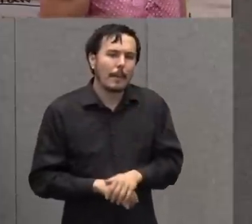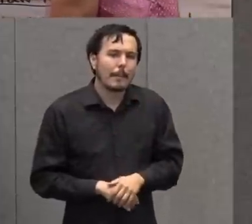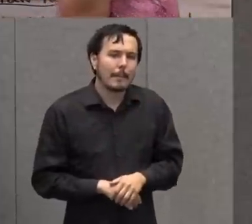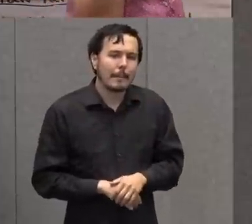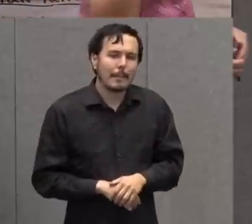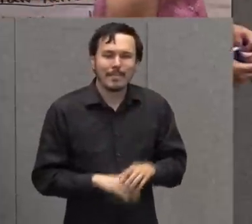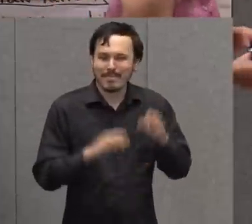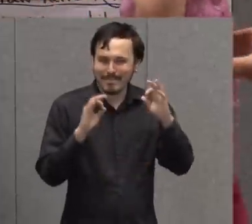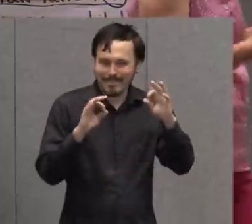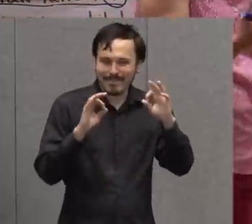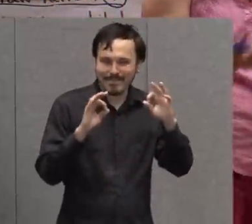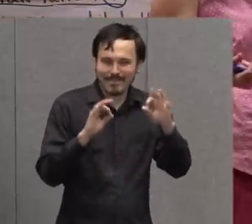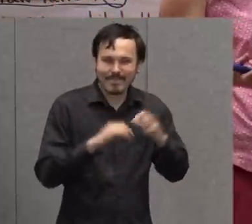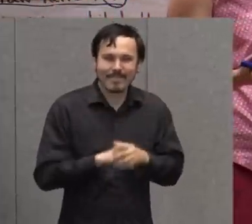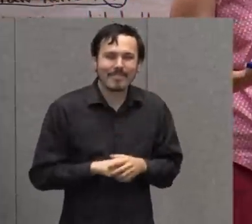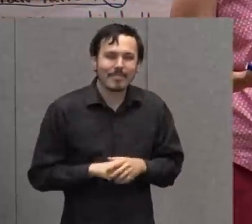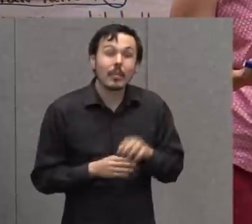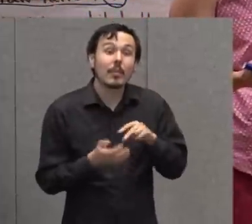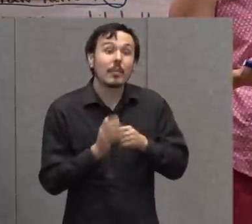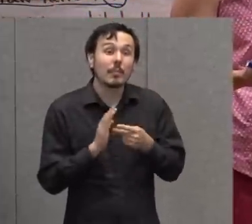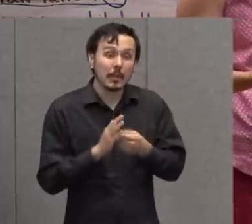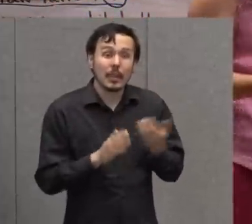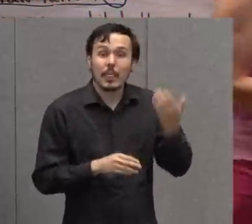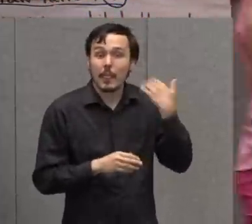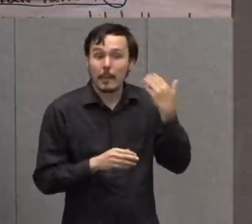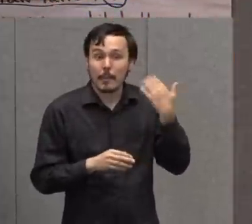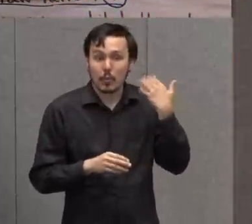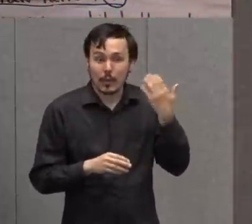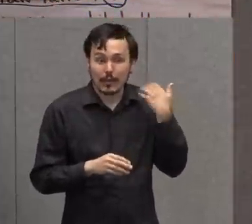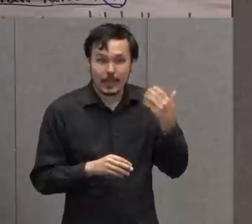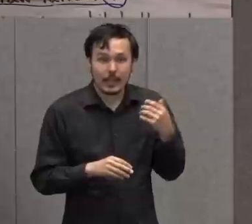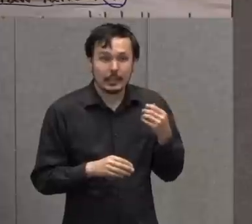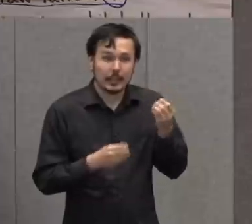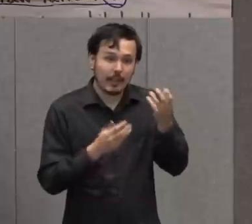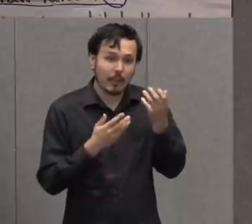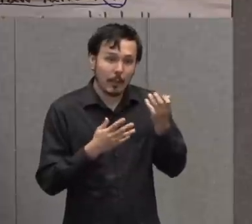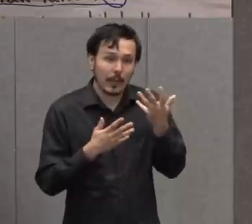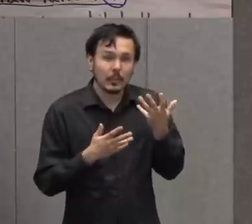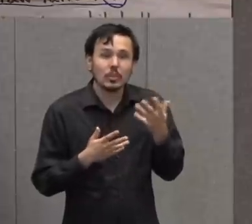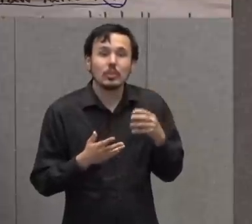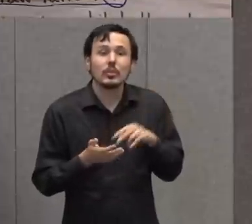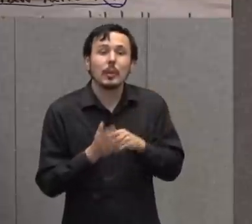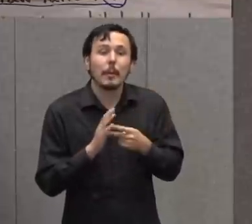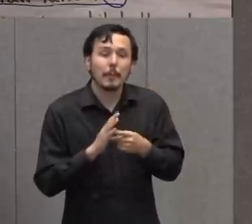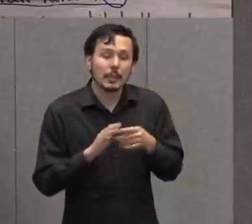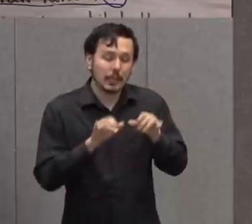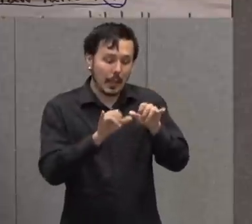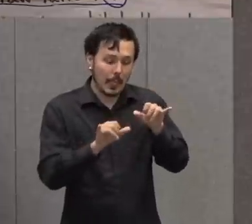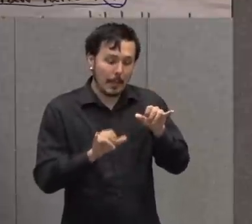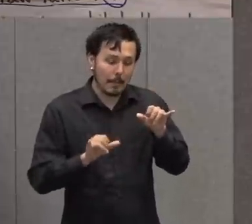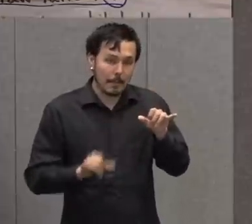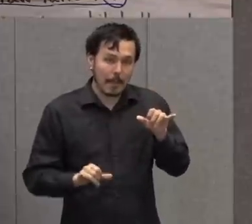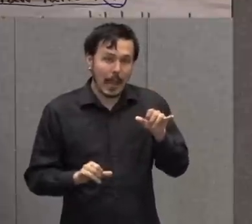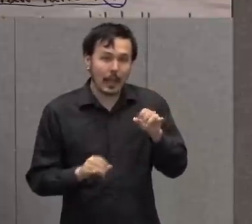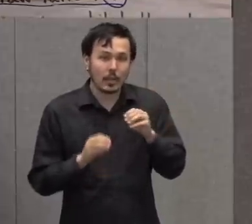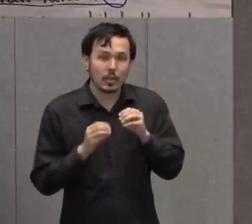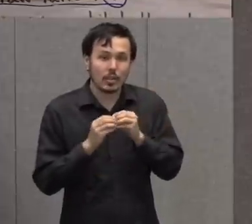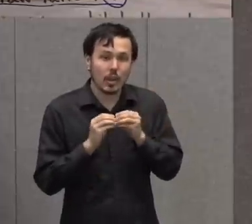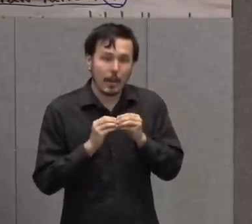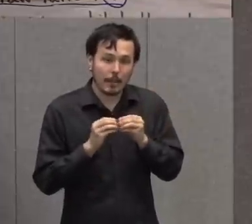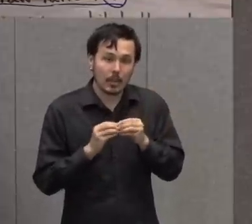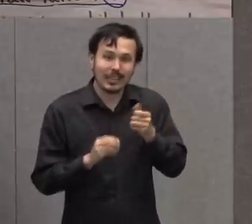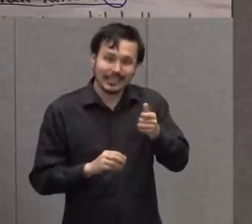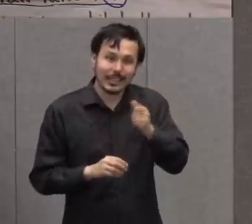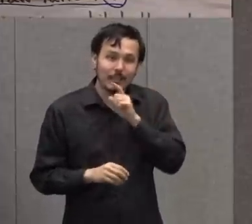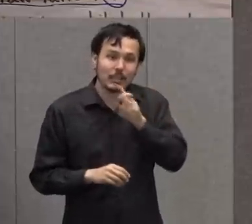All right. So we take the pattern number, right? We take the pattern number, and then what do we do to